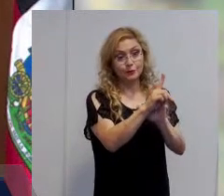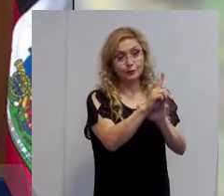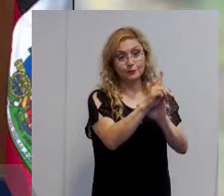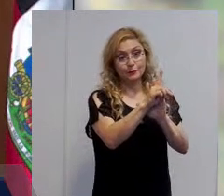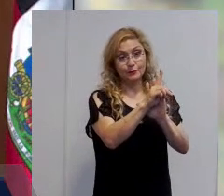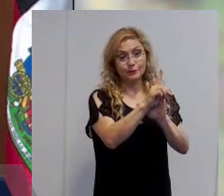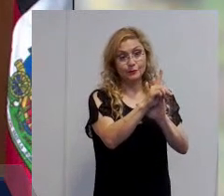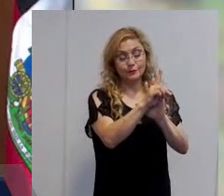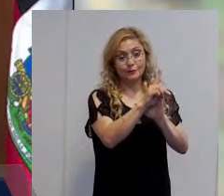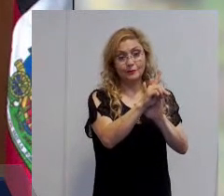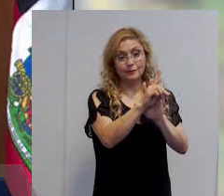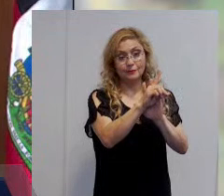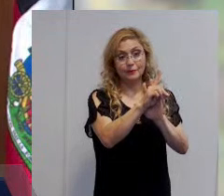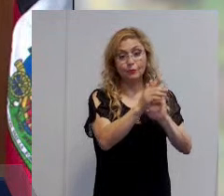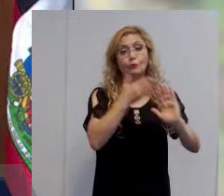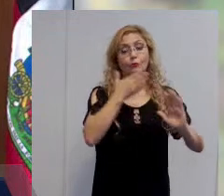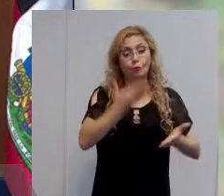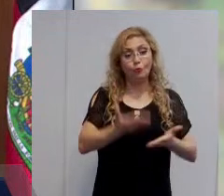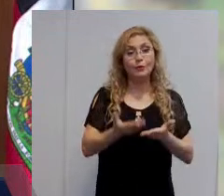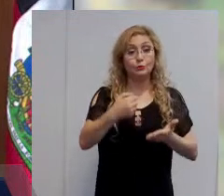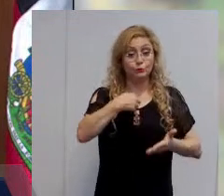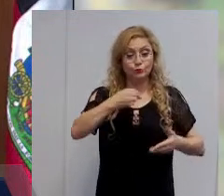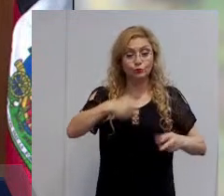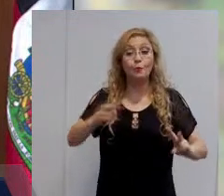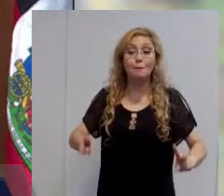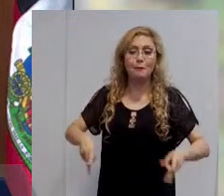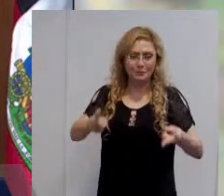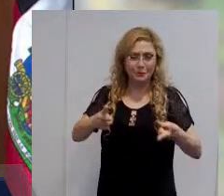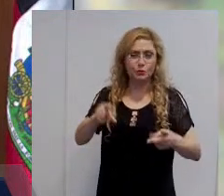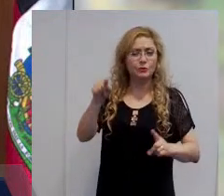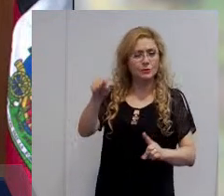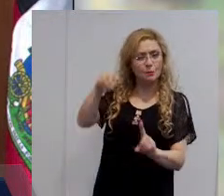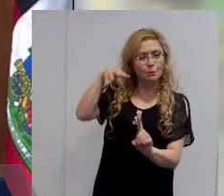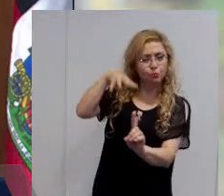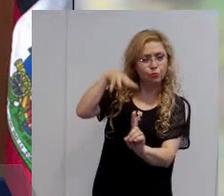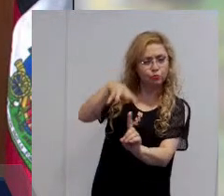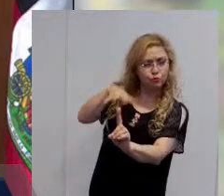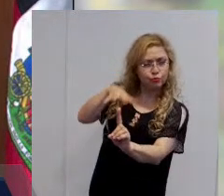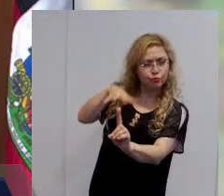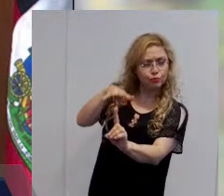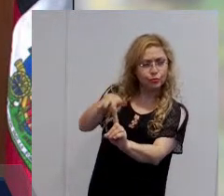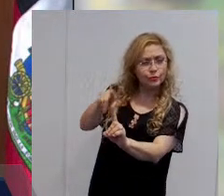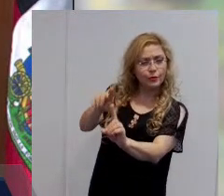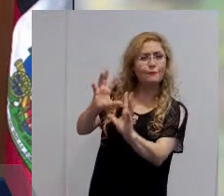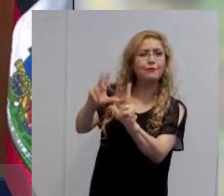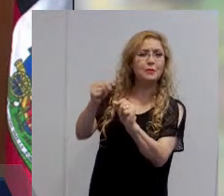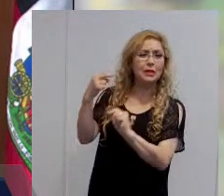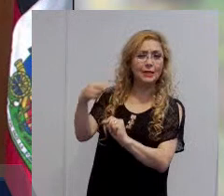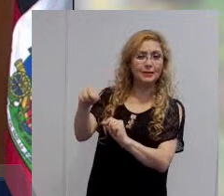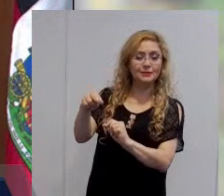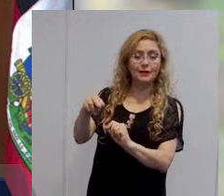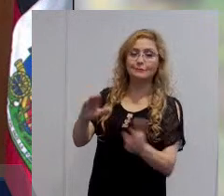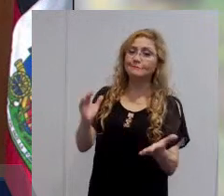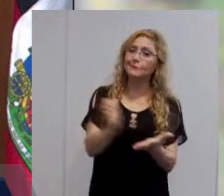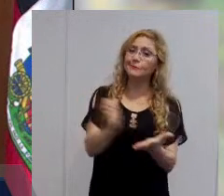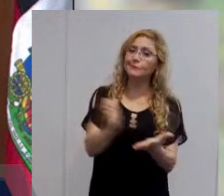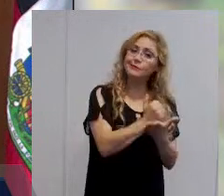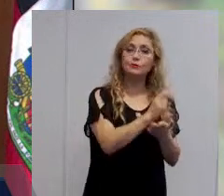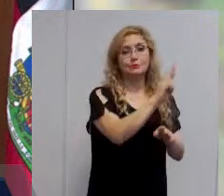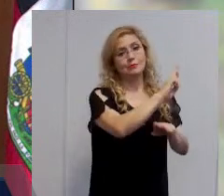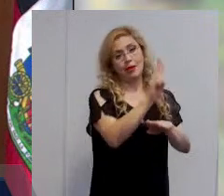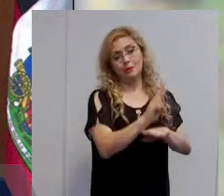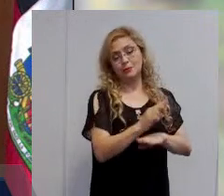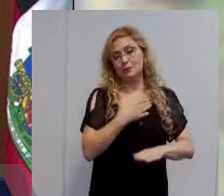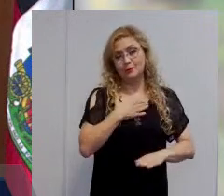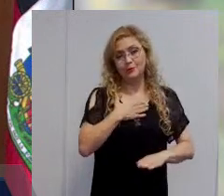place importance on rural development, because if you are able to have an impact on these population groups and these individuals, you will